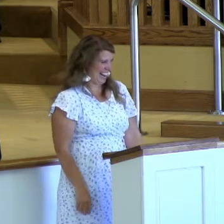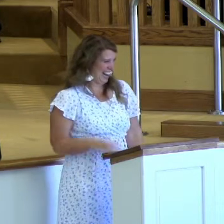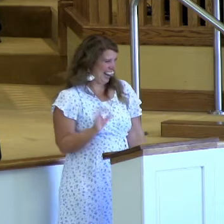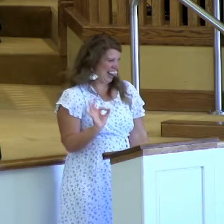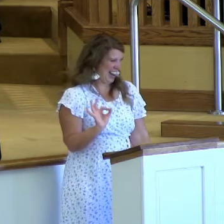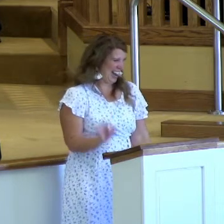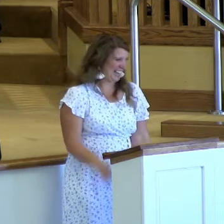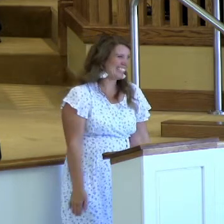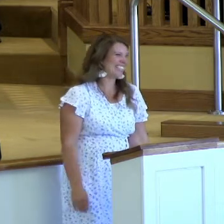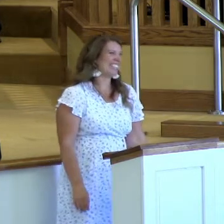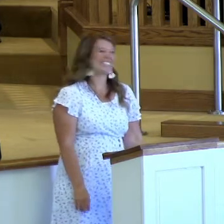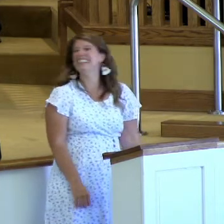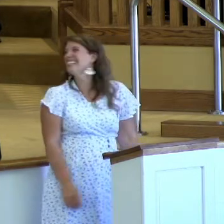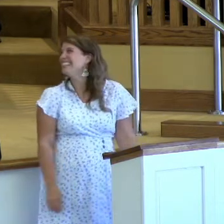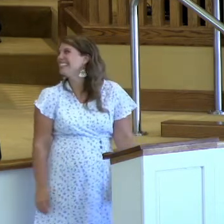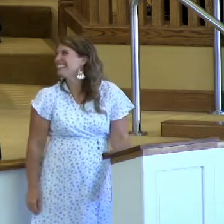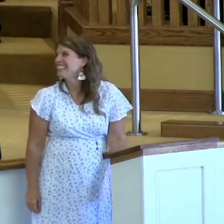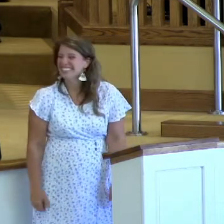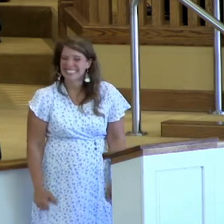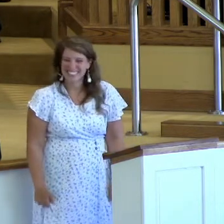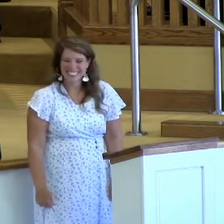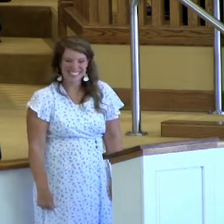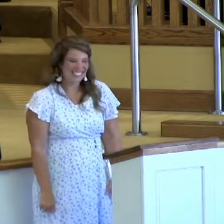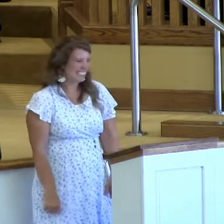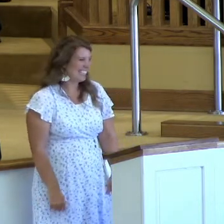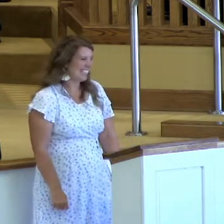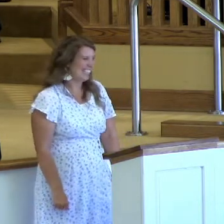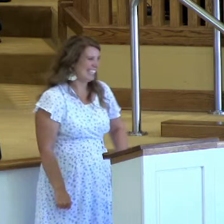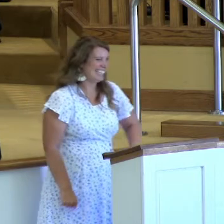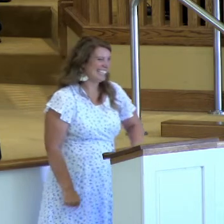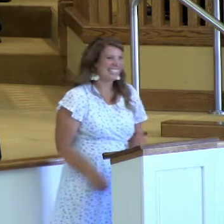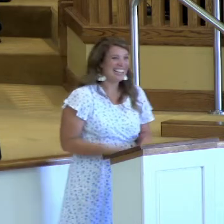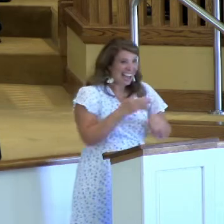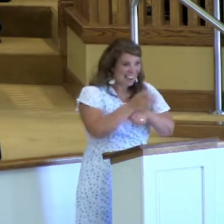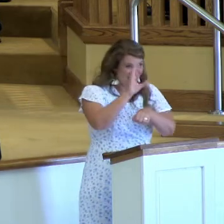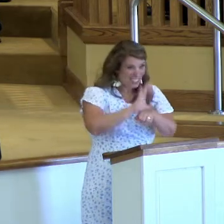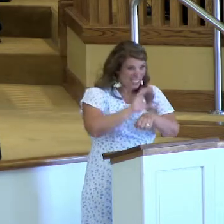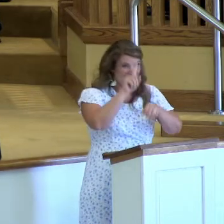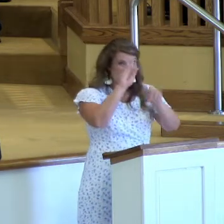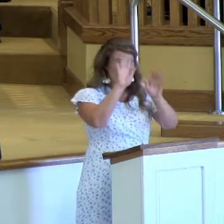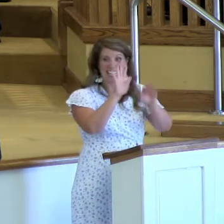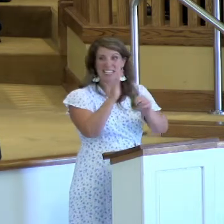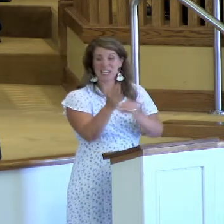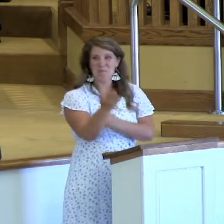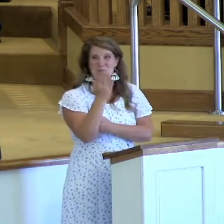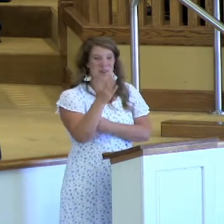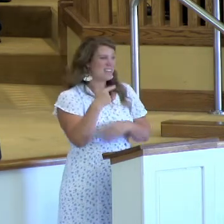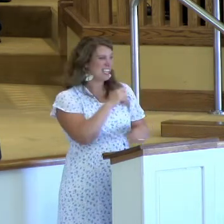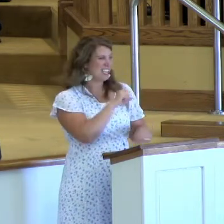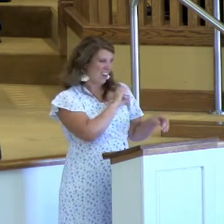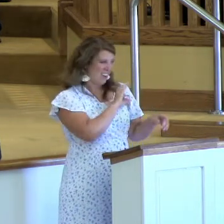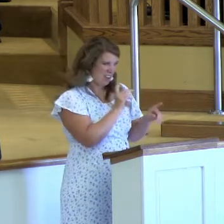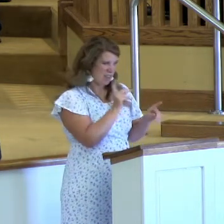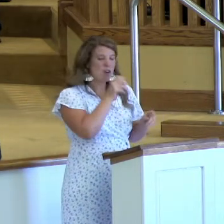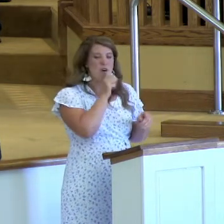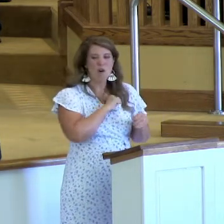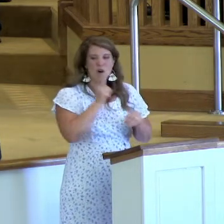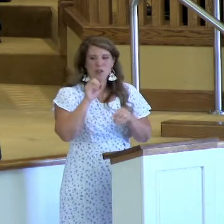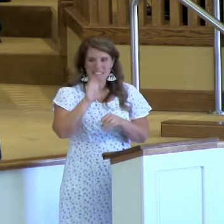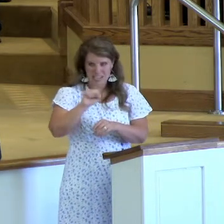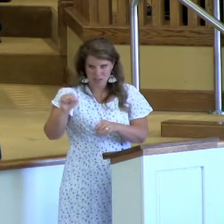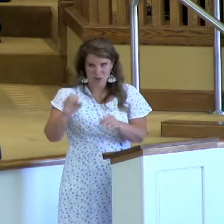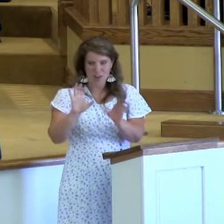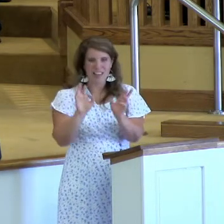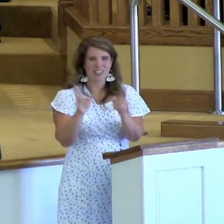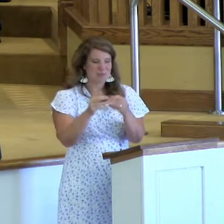He said, nah. And after church one Sunday morning, man, me and Brother Sean went to the old Sunday school classroom over there,